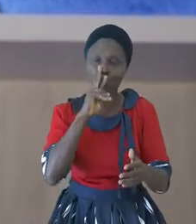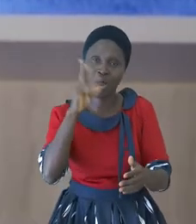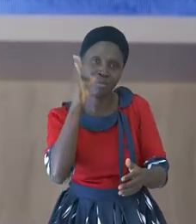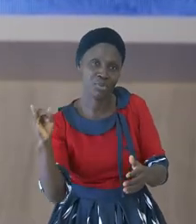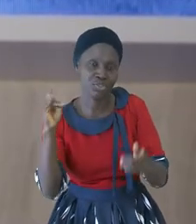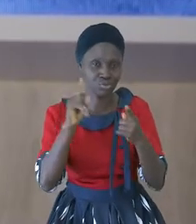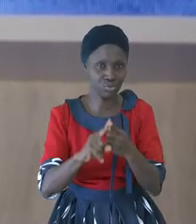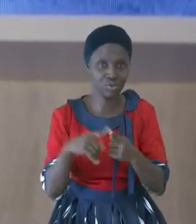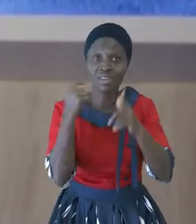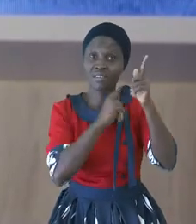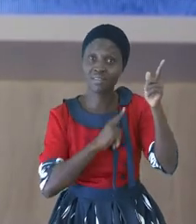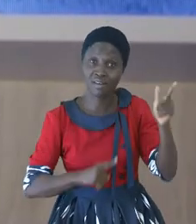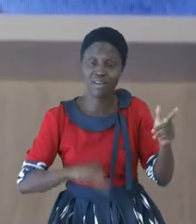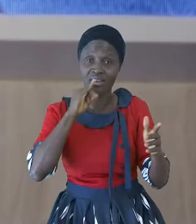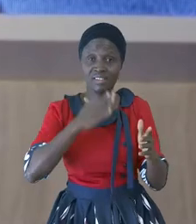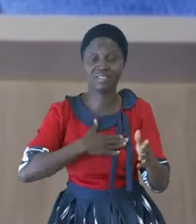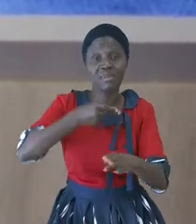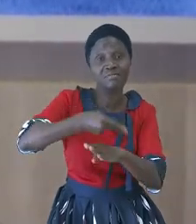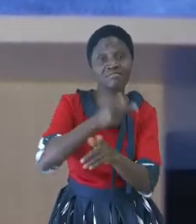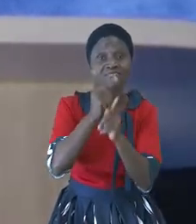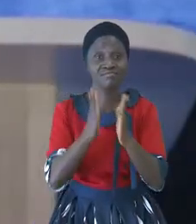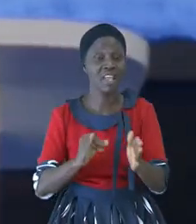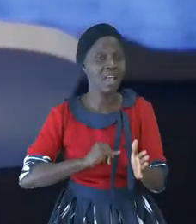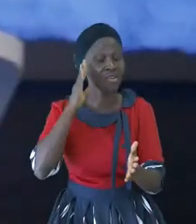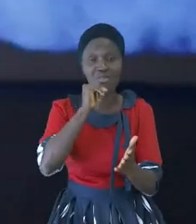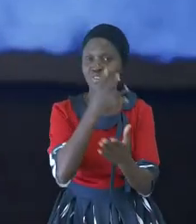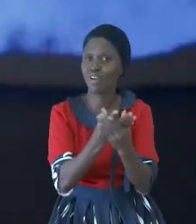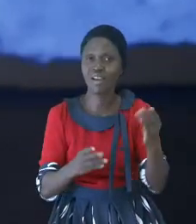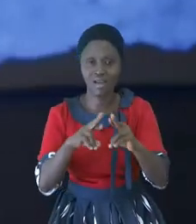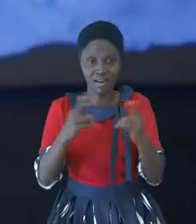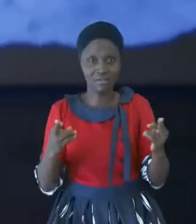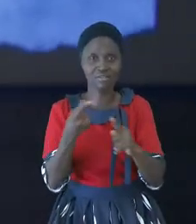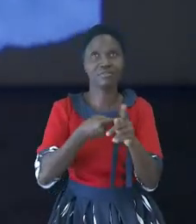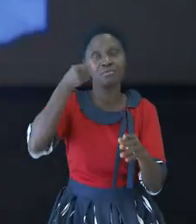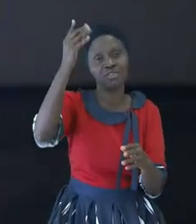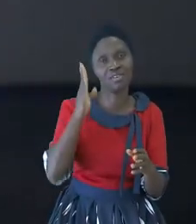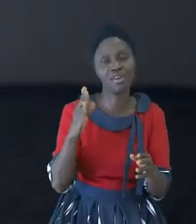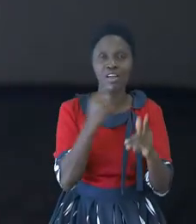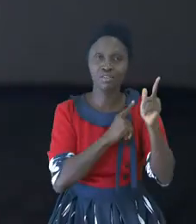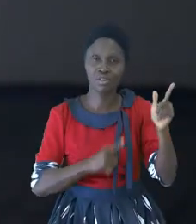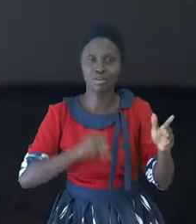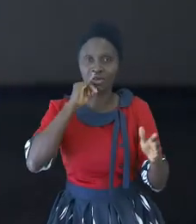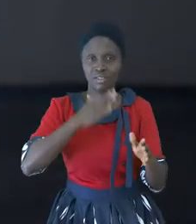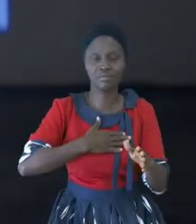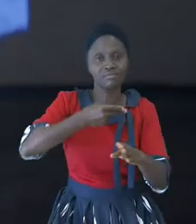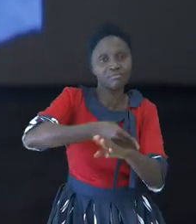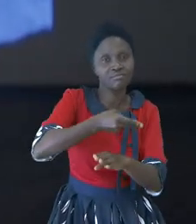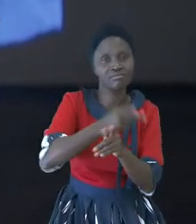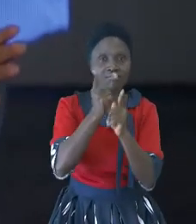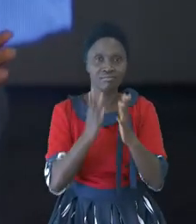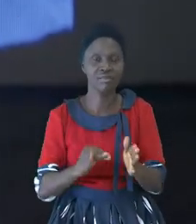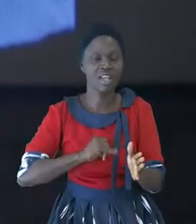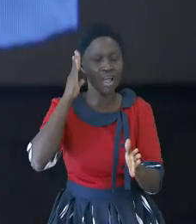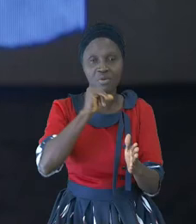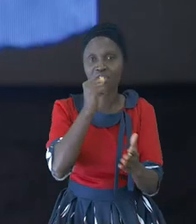Lord is my shepherd, I shall not lack revelation. The Lord is my shepherd,